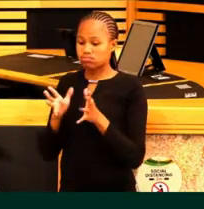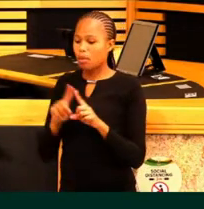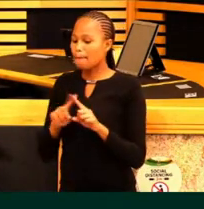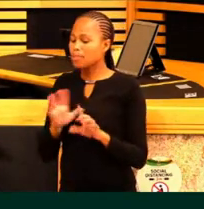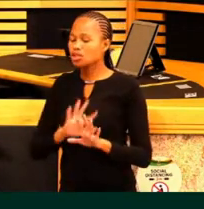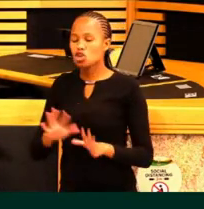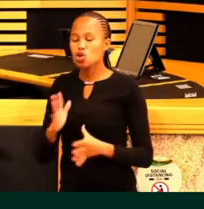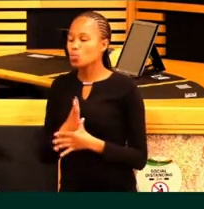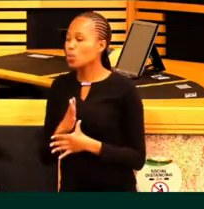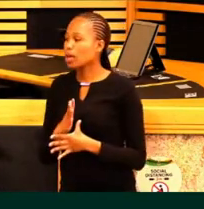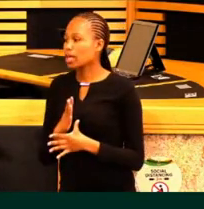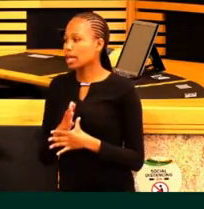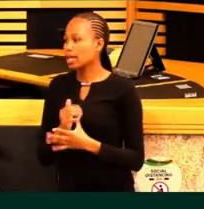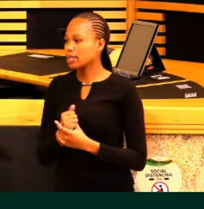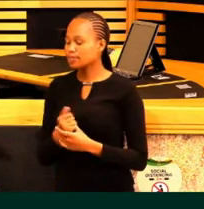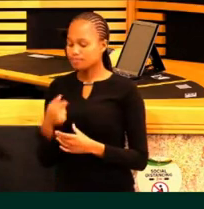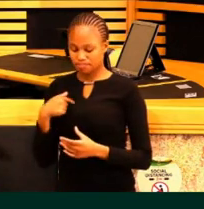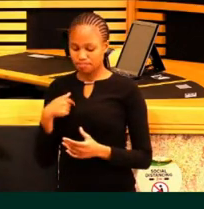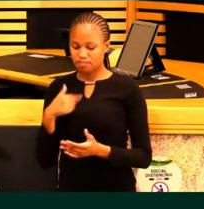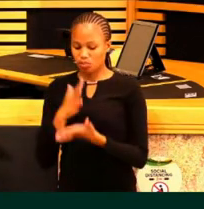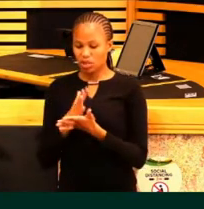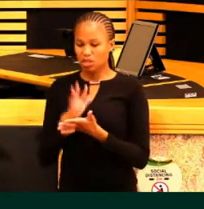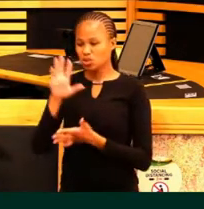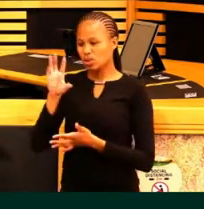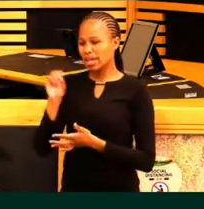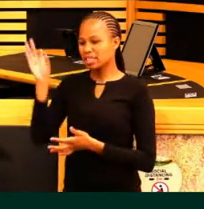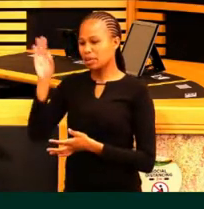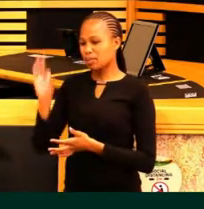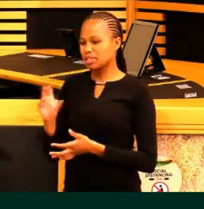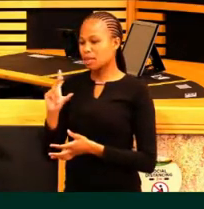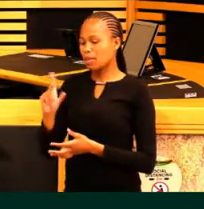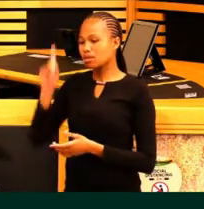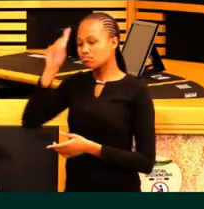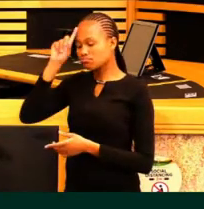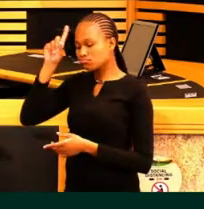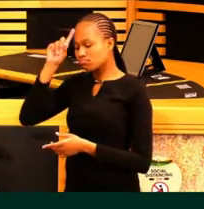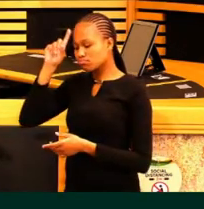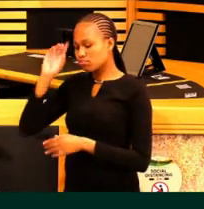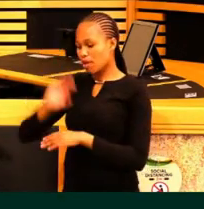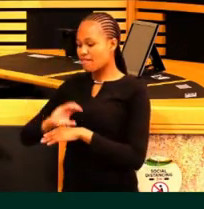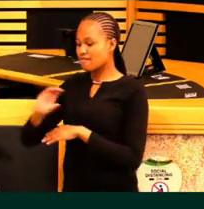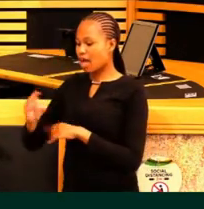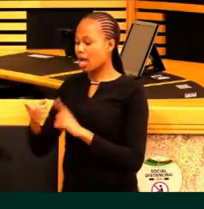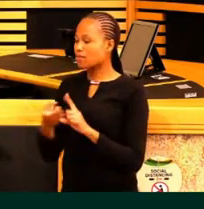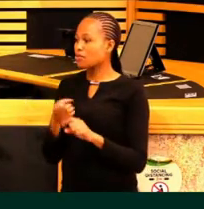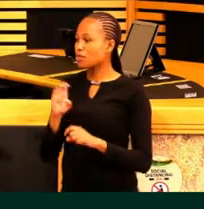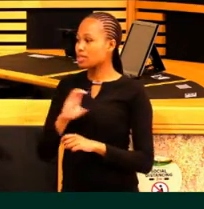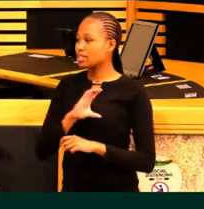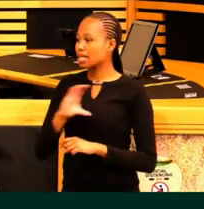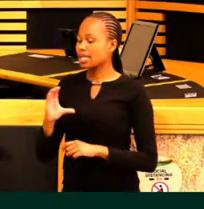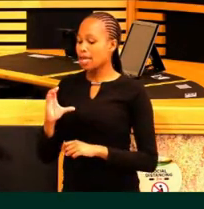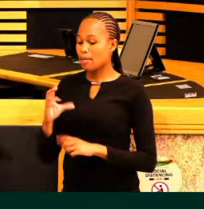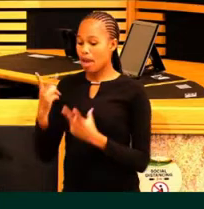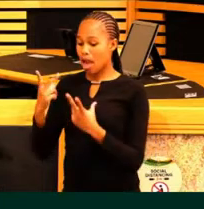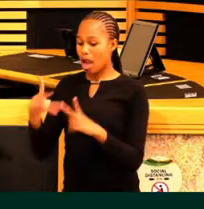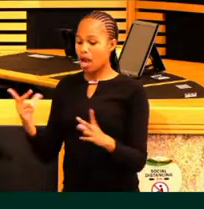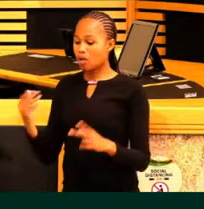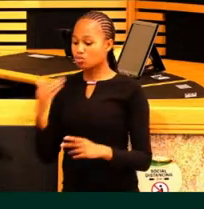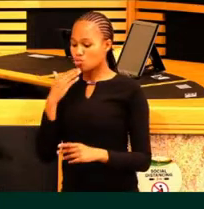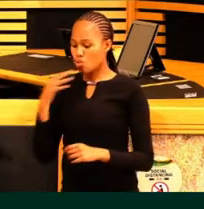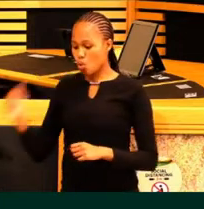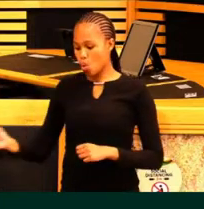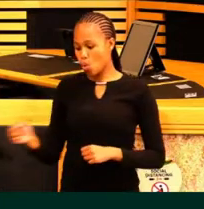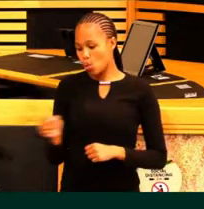I'm sure that 90 percent in the Eastern Cape graduates